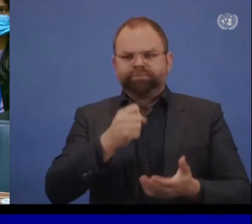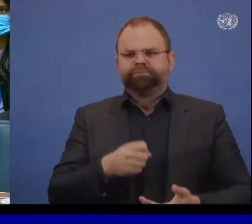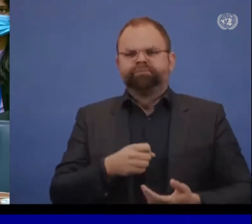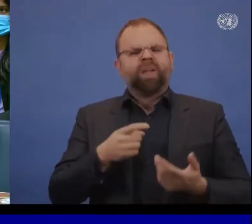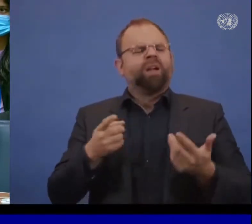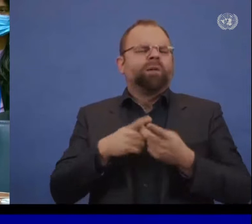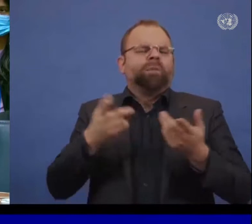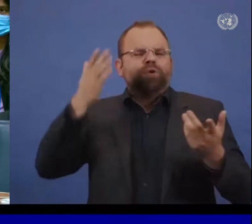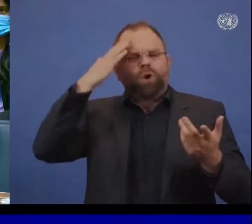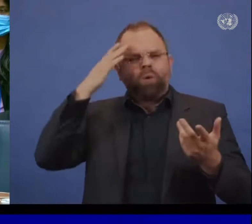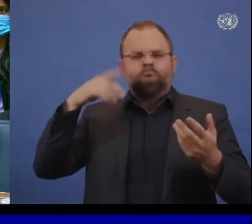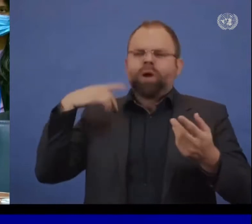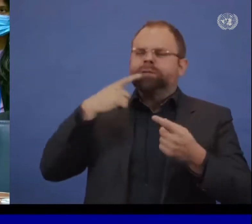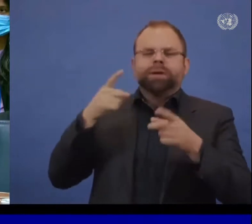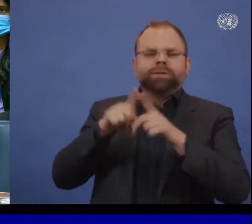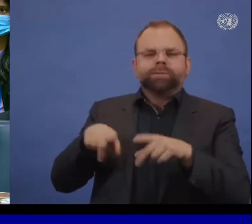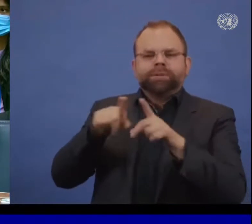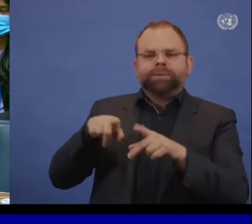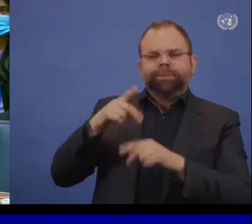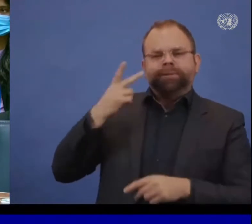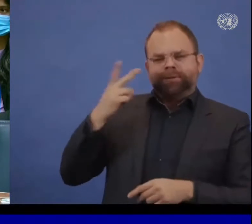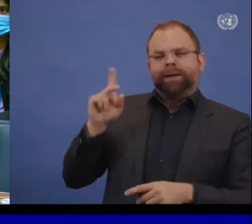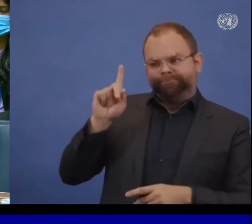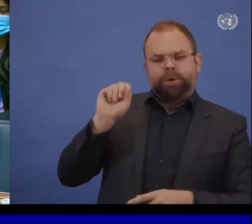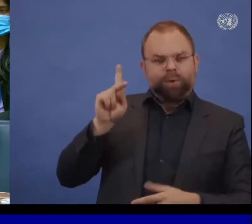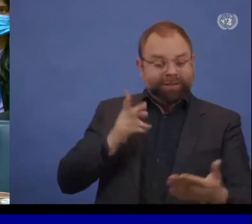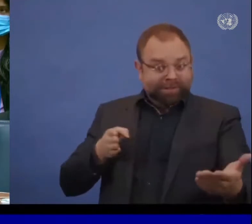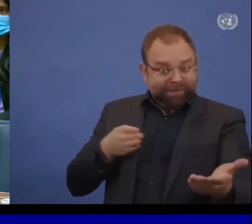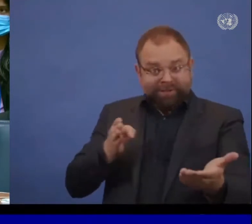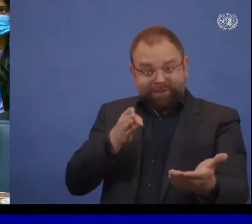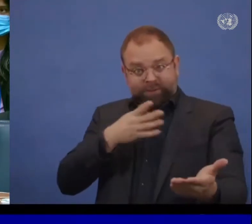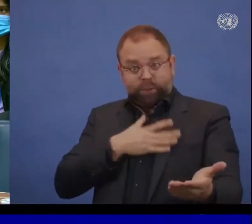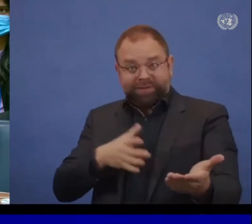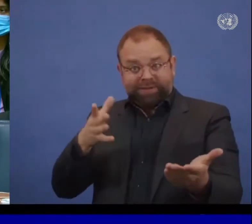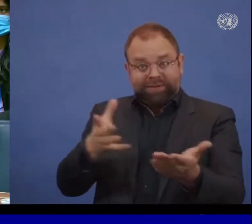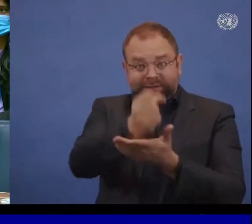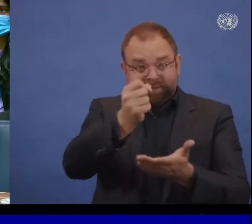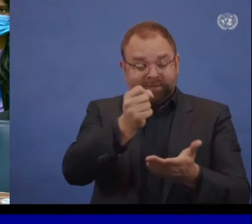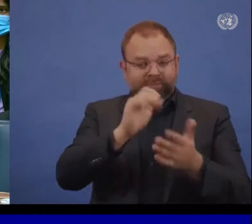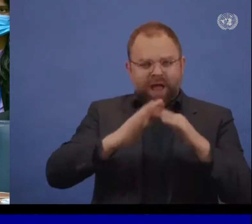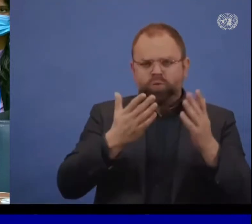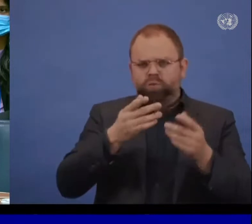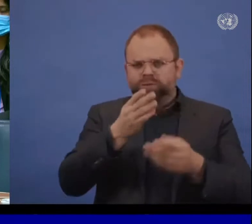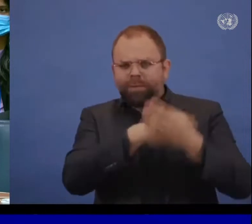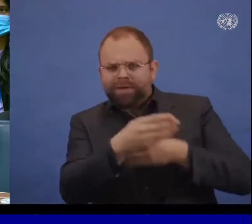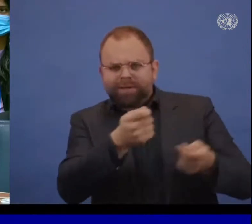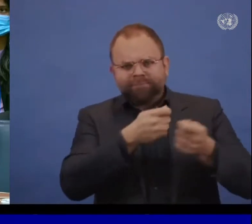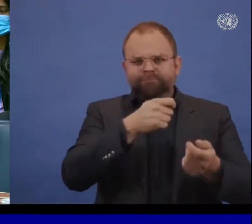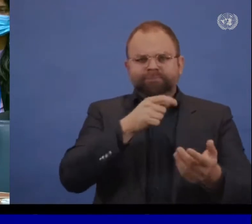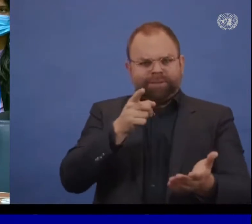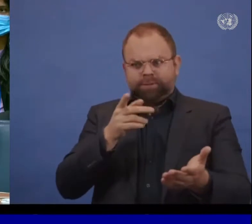greatest violinists of our times, though enduring a disability, reminded us, quote, "Every person with